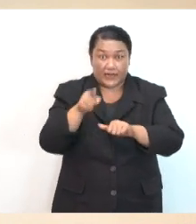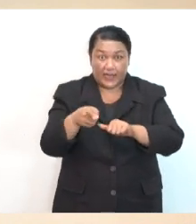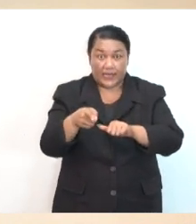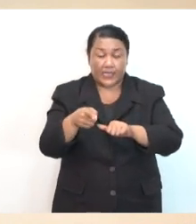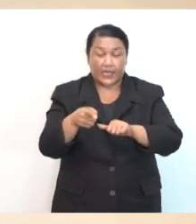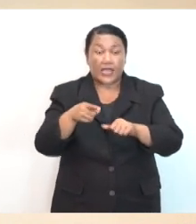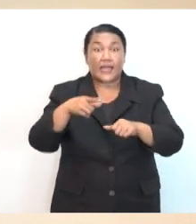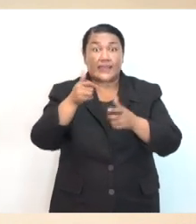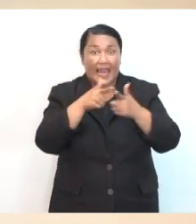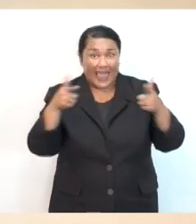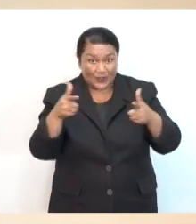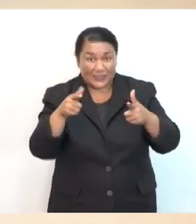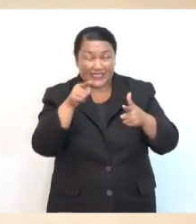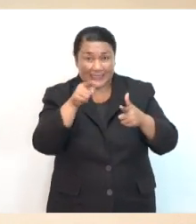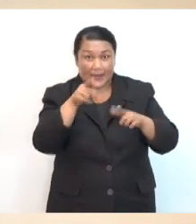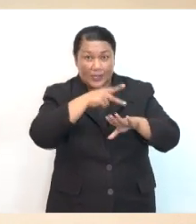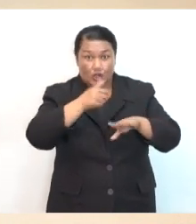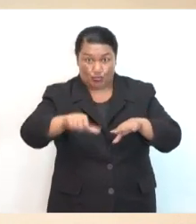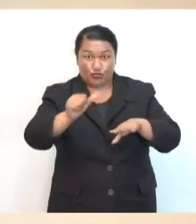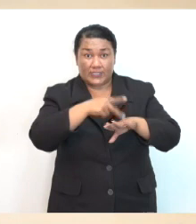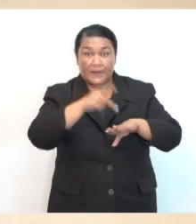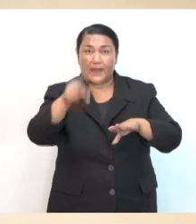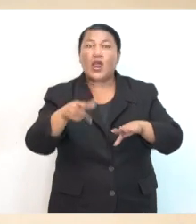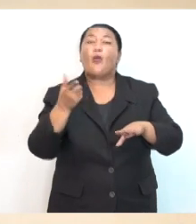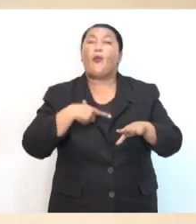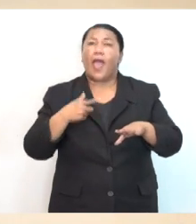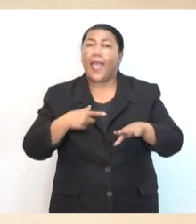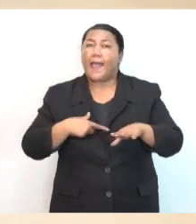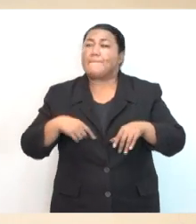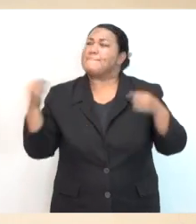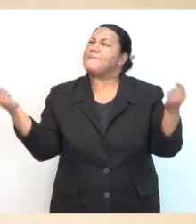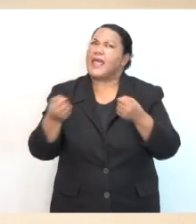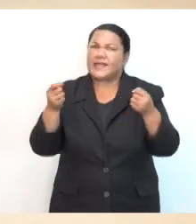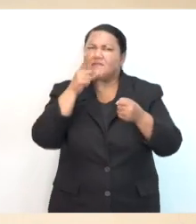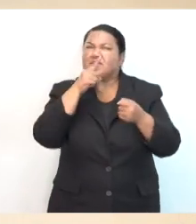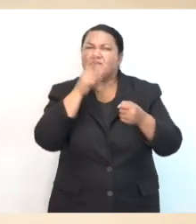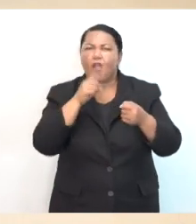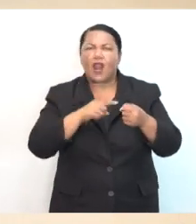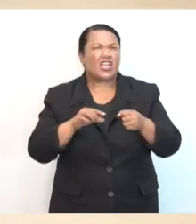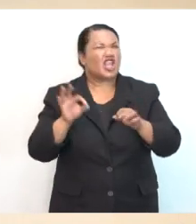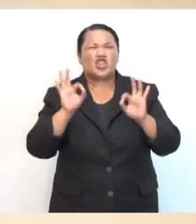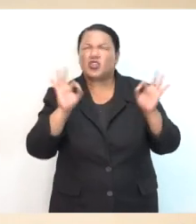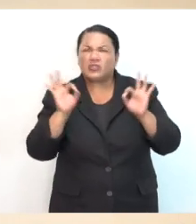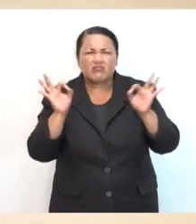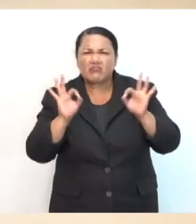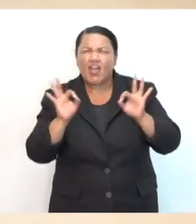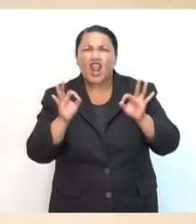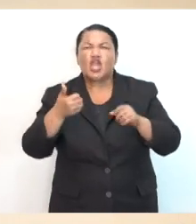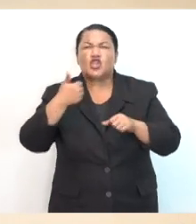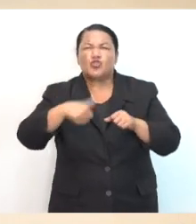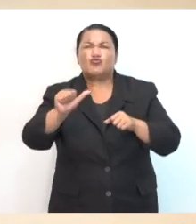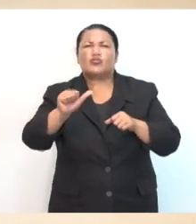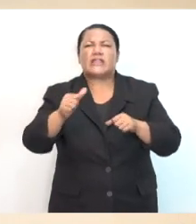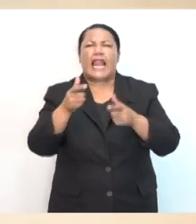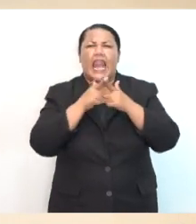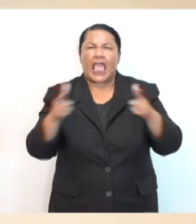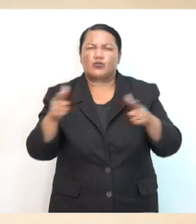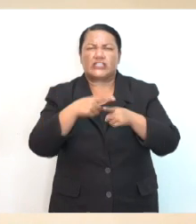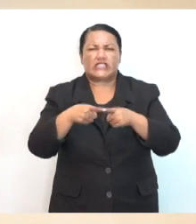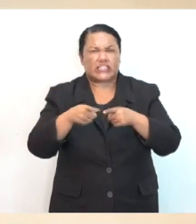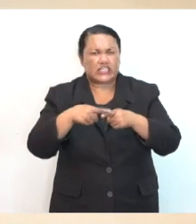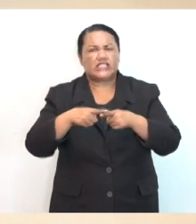that the majority of our people have their own mother language, which is not English, and do not speak English daily, then they have the right to understand what